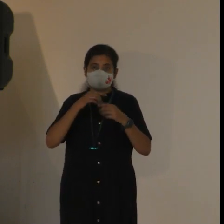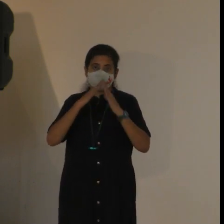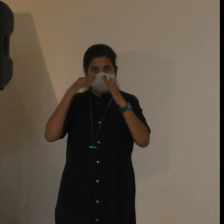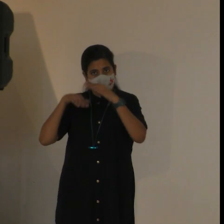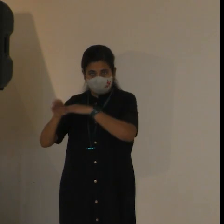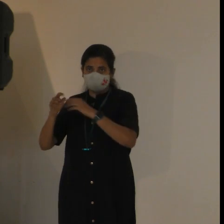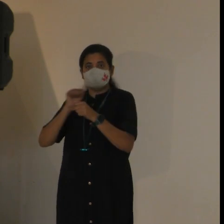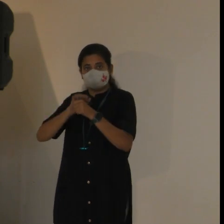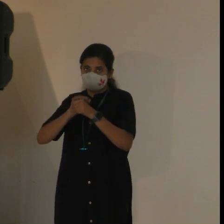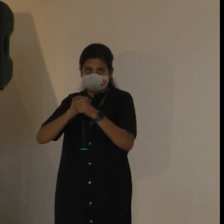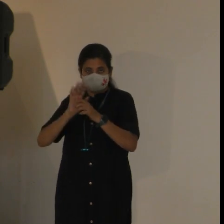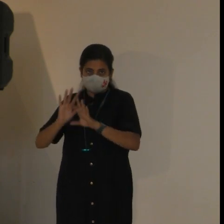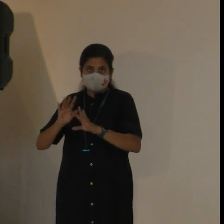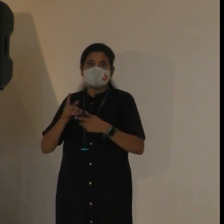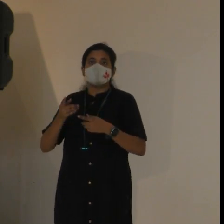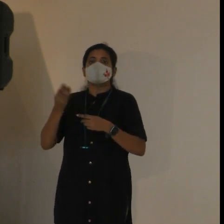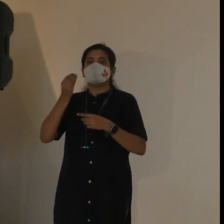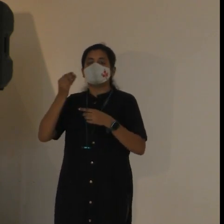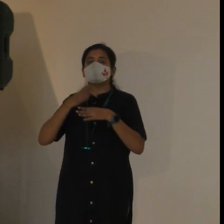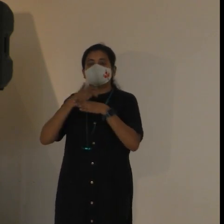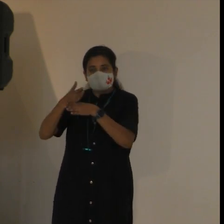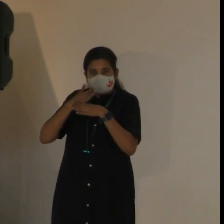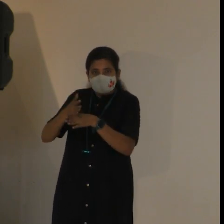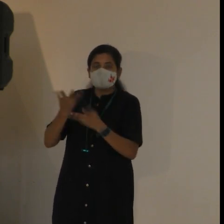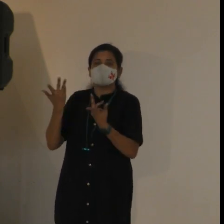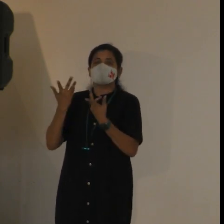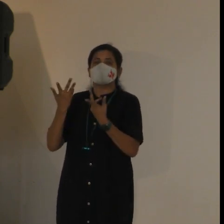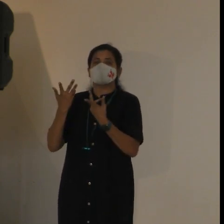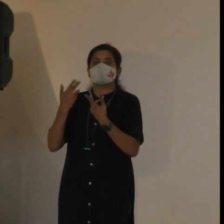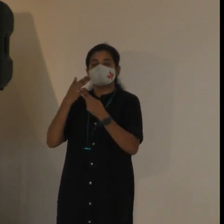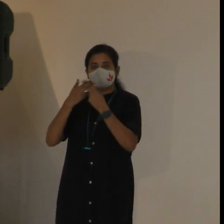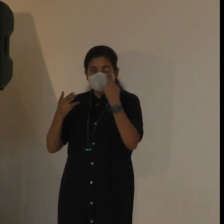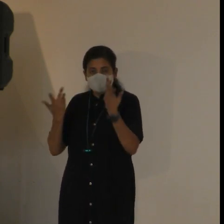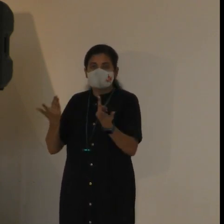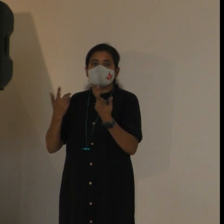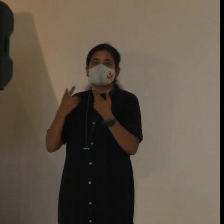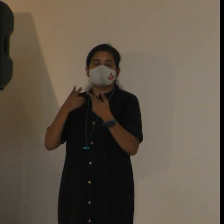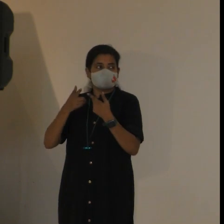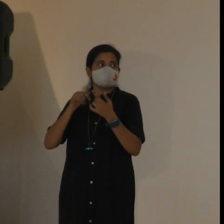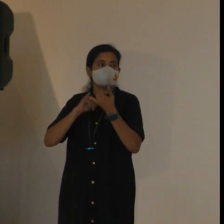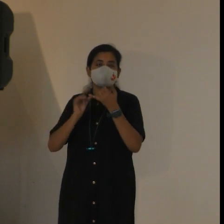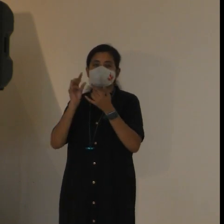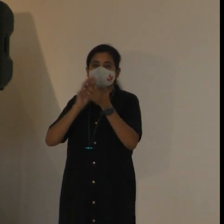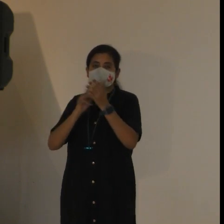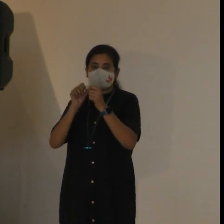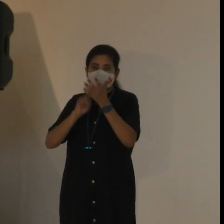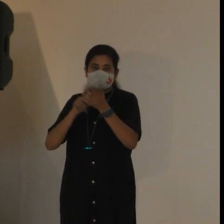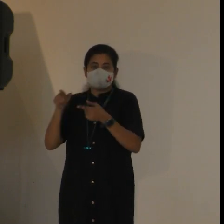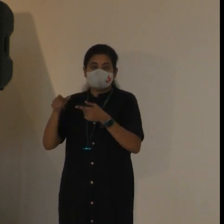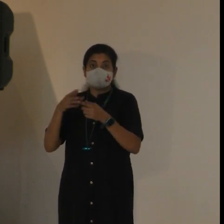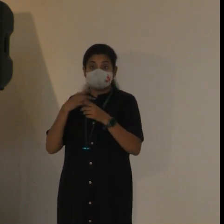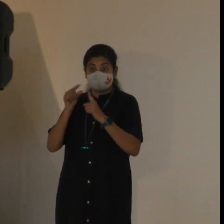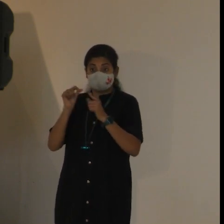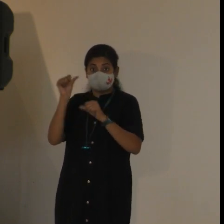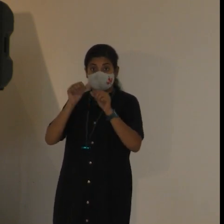home, get into conversation with them, share scripts with them, and eventually Suman, who is our previous